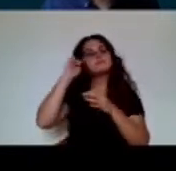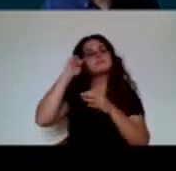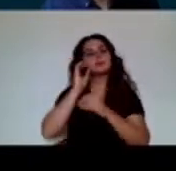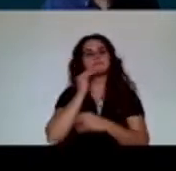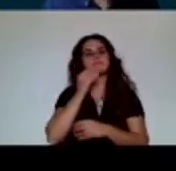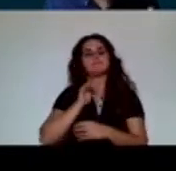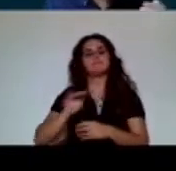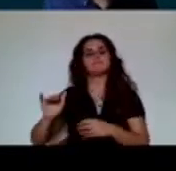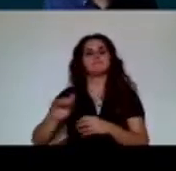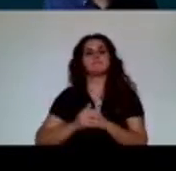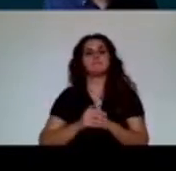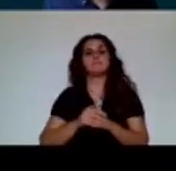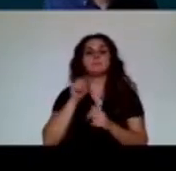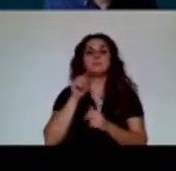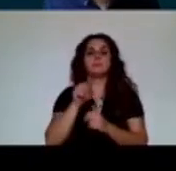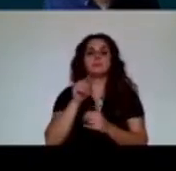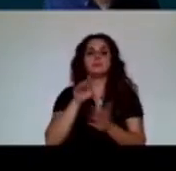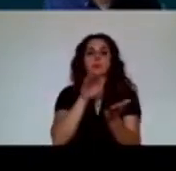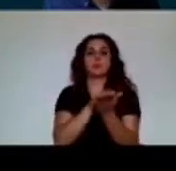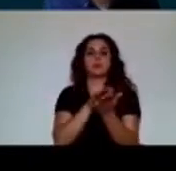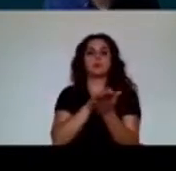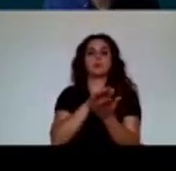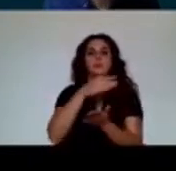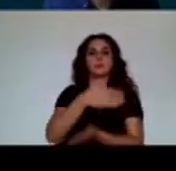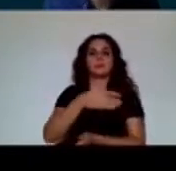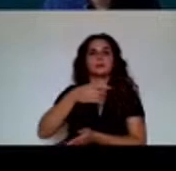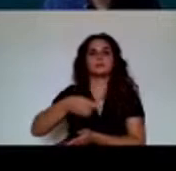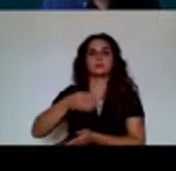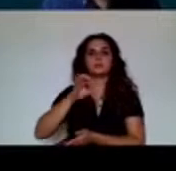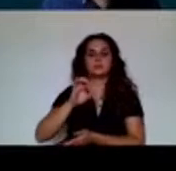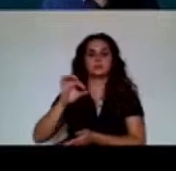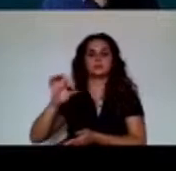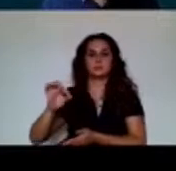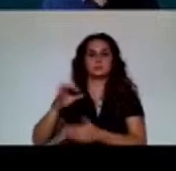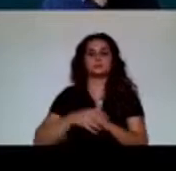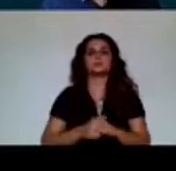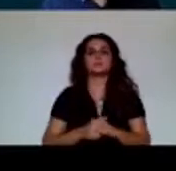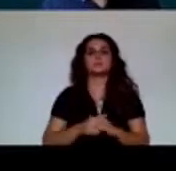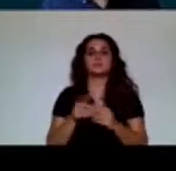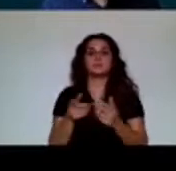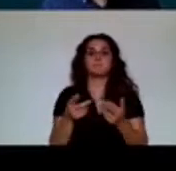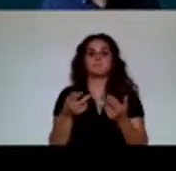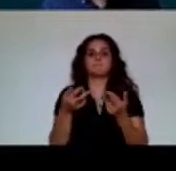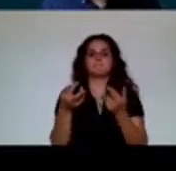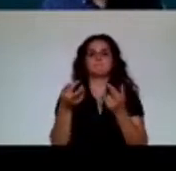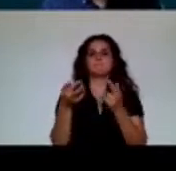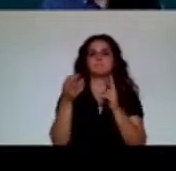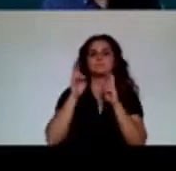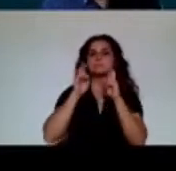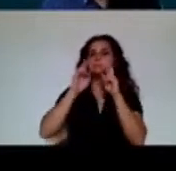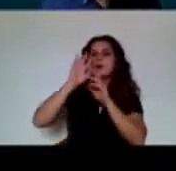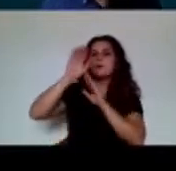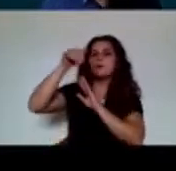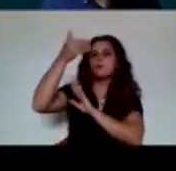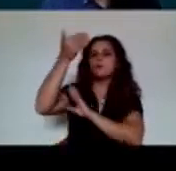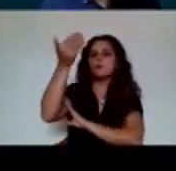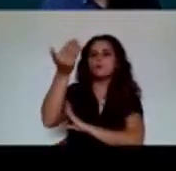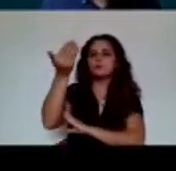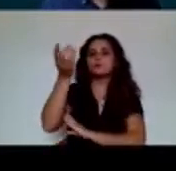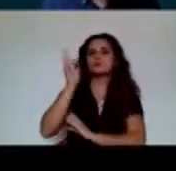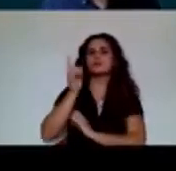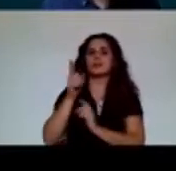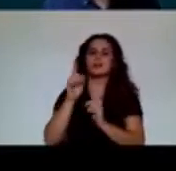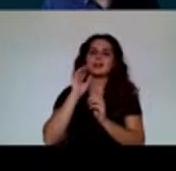childhood. So this was published in 1988. So the expectation at the time was that exactly